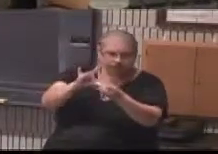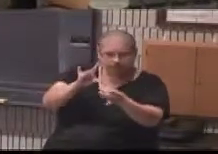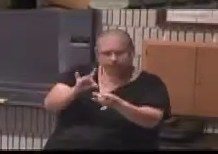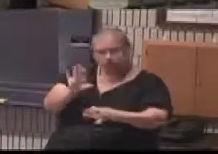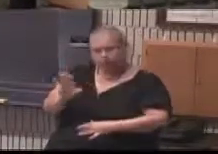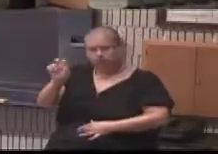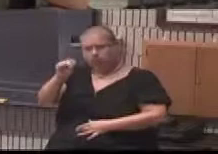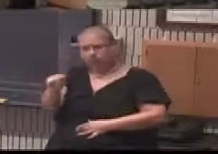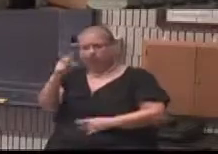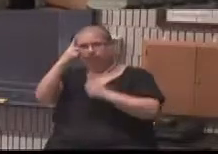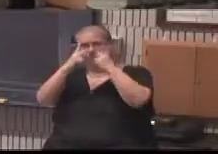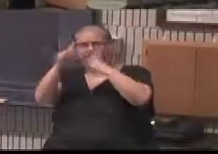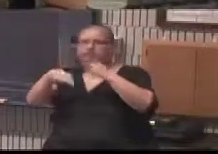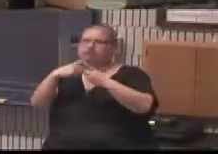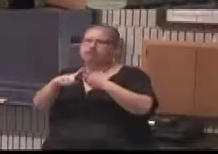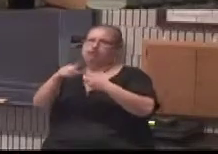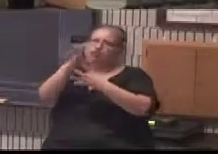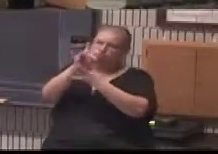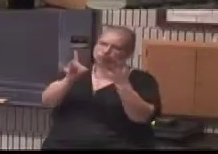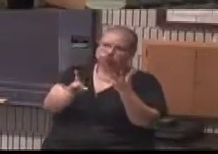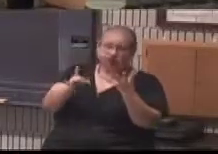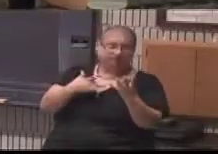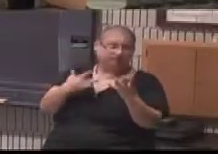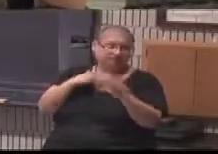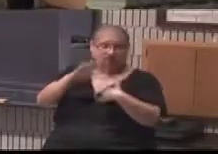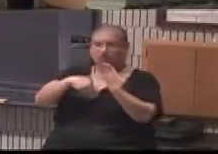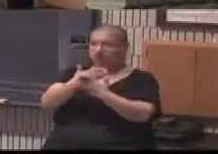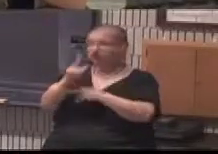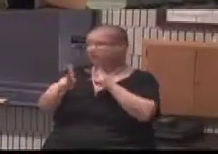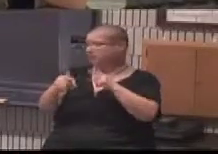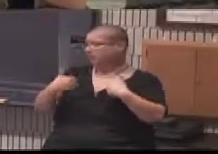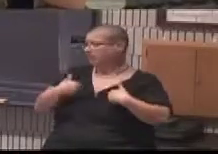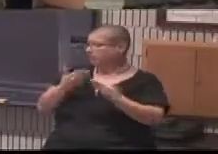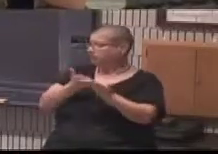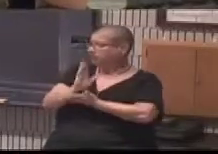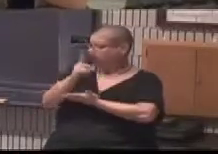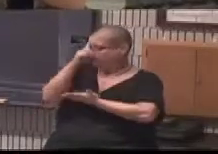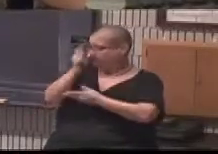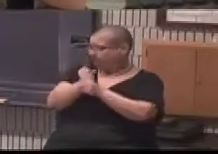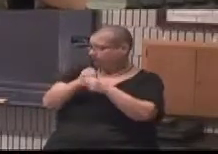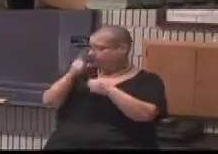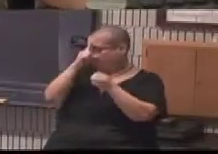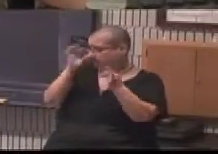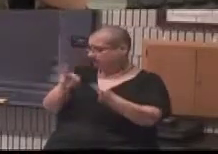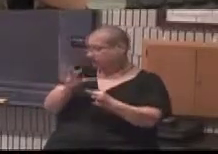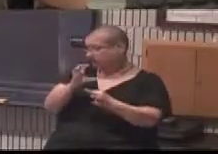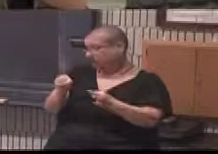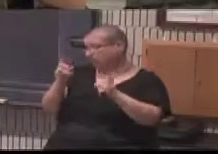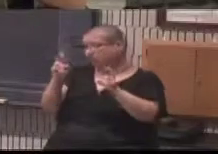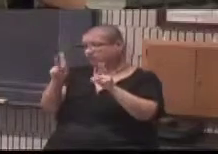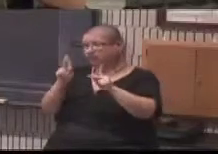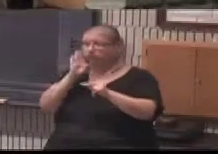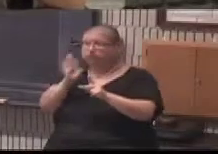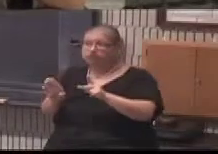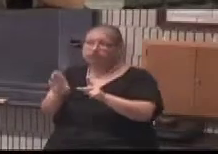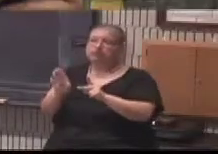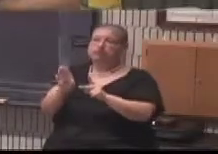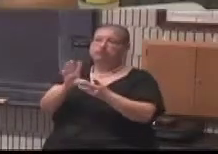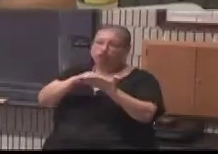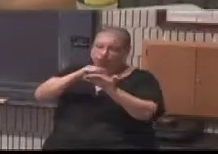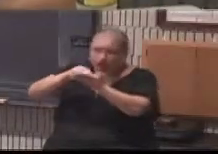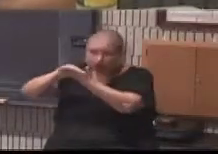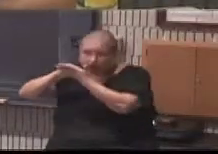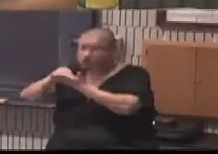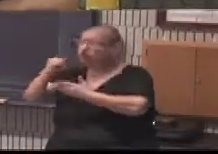person diagnosed with ALS has the right to make their own choices, and we hope that they will educate themselves. And if any of you are going